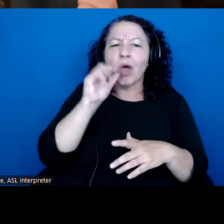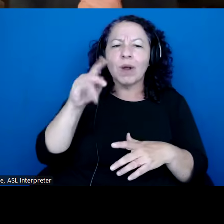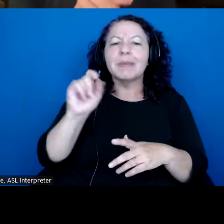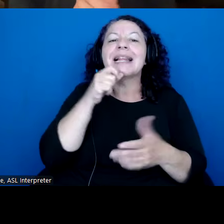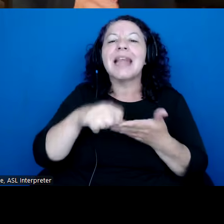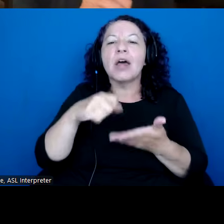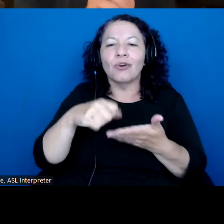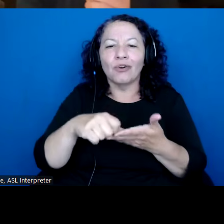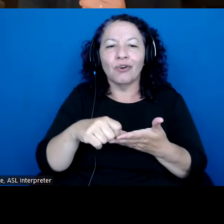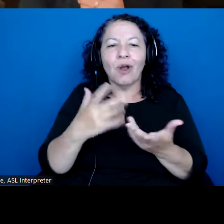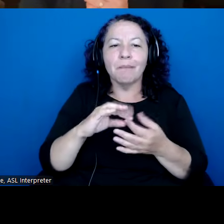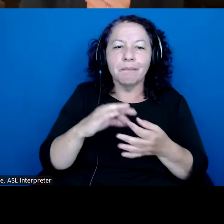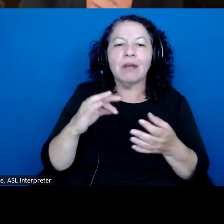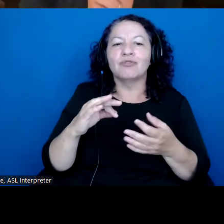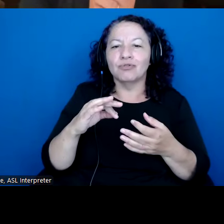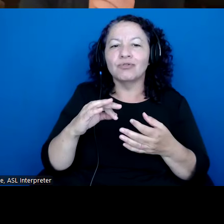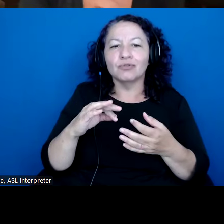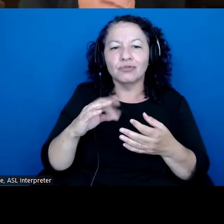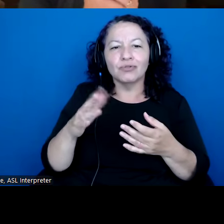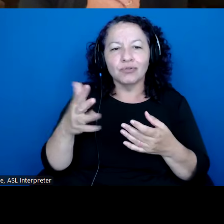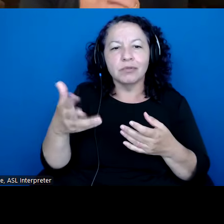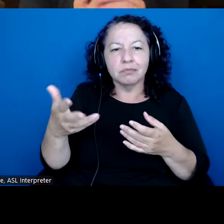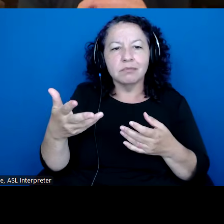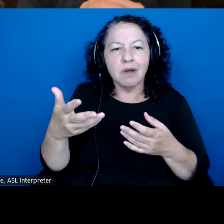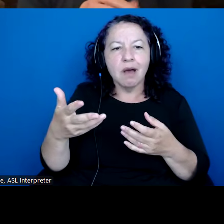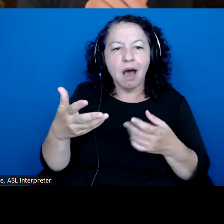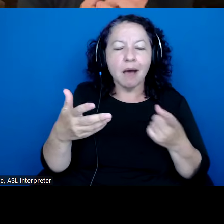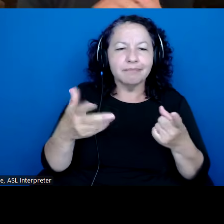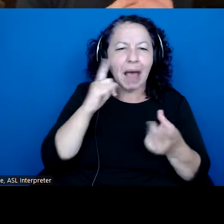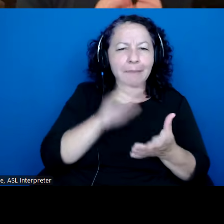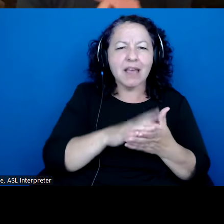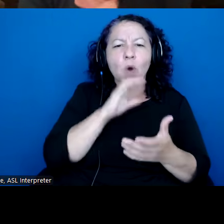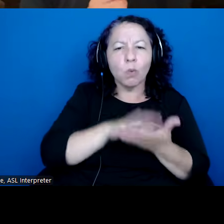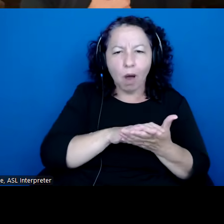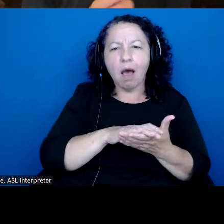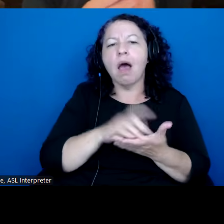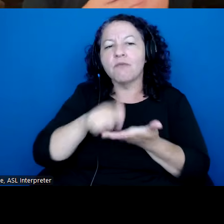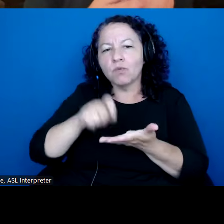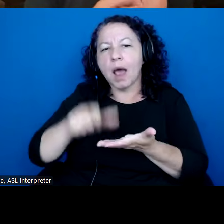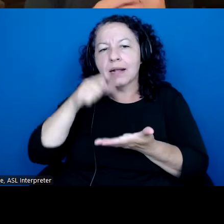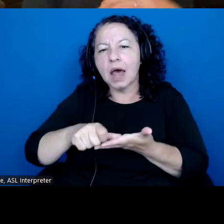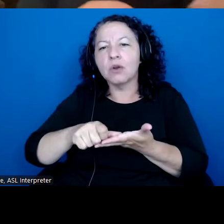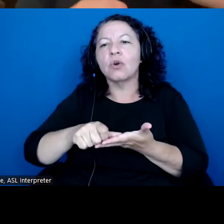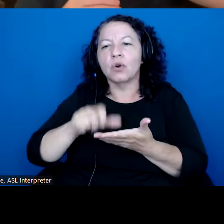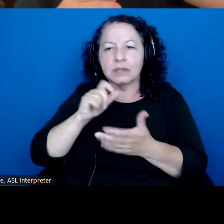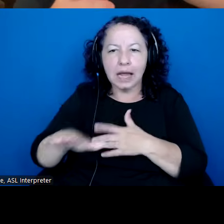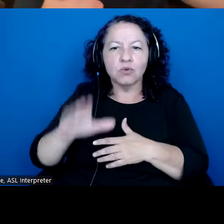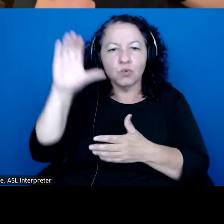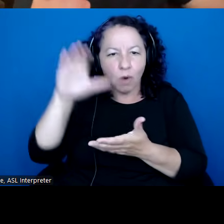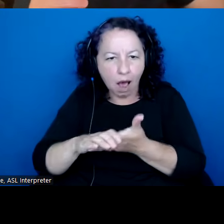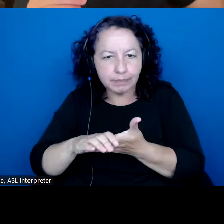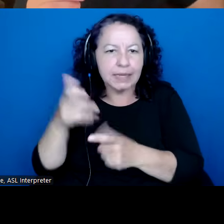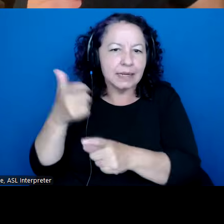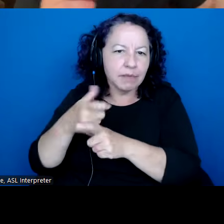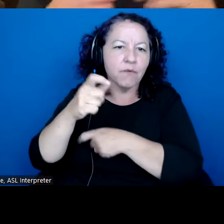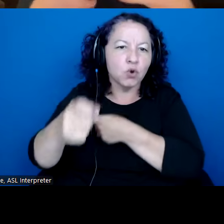letter where you have uh, this is, I believe, a wife writing to her husband, who is a trader far